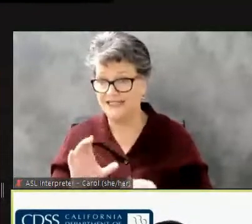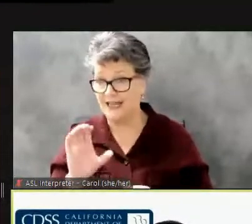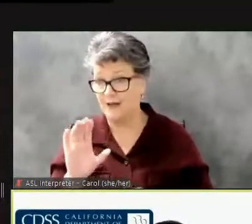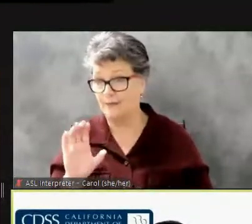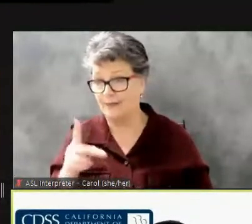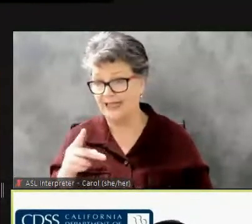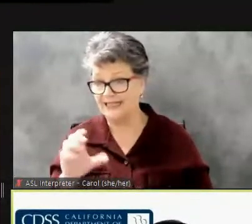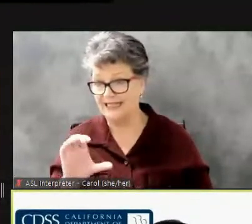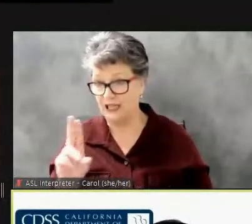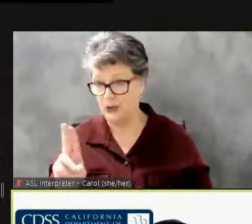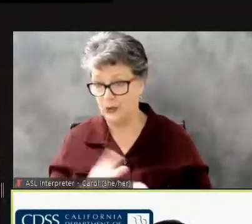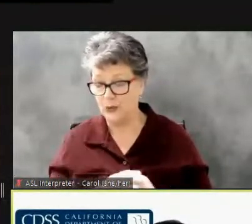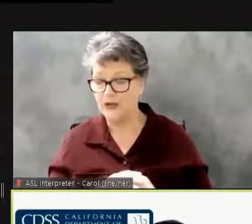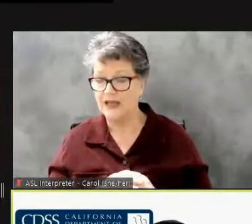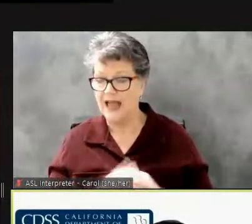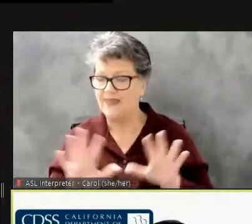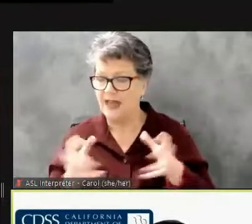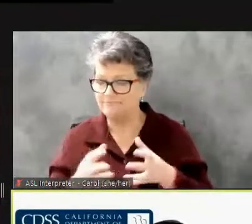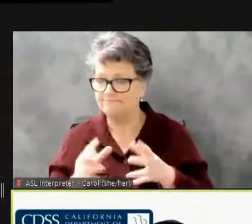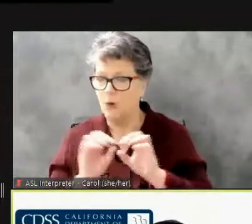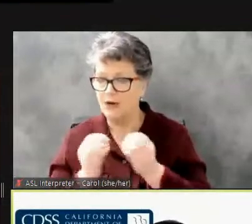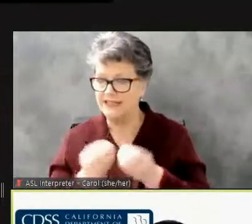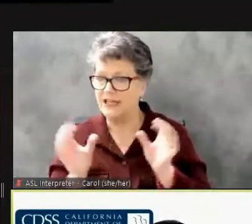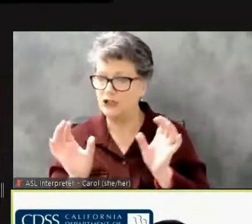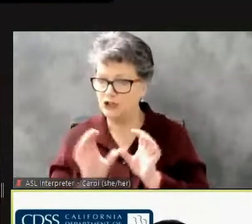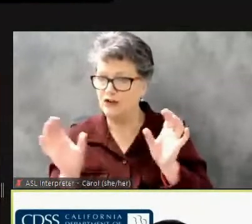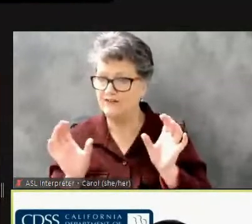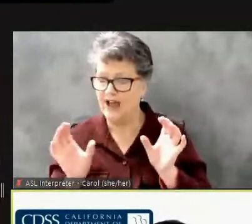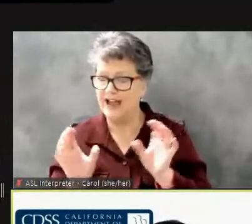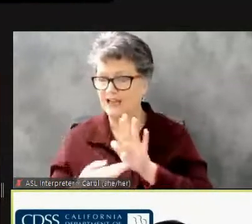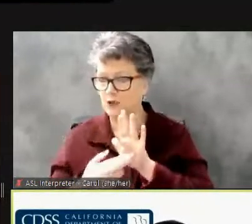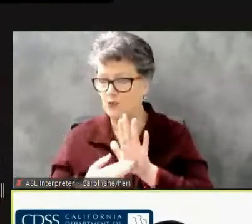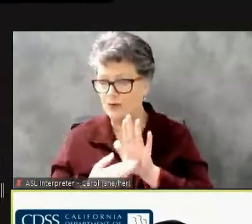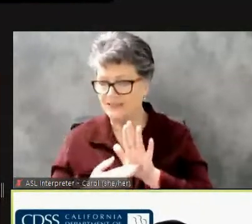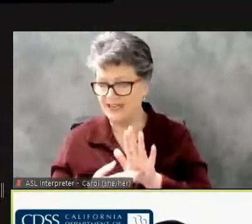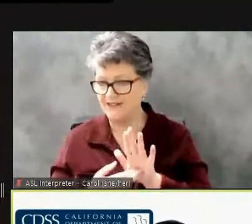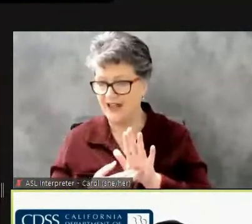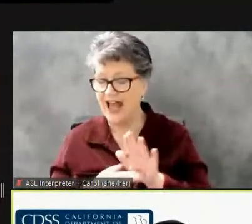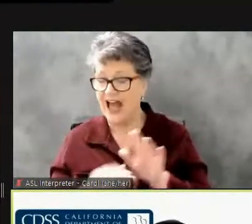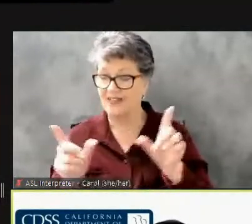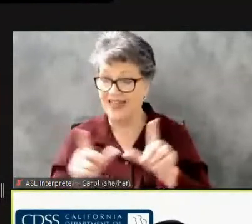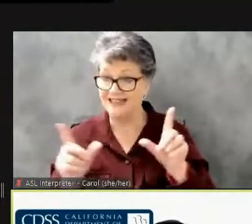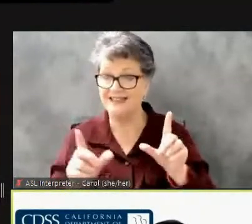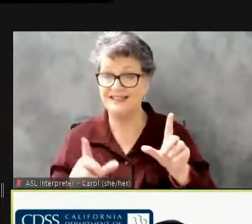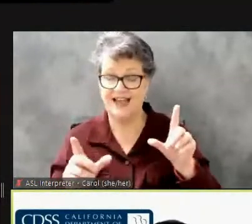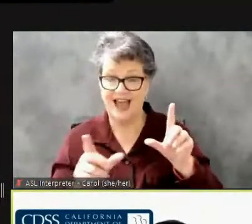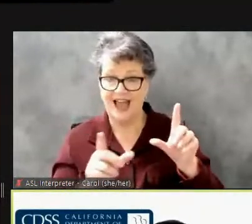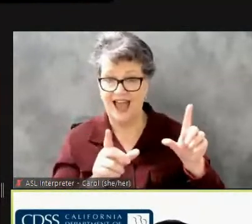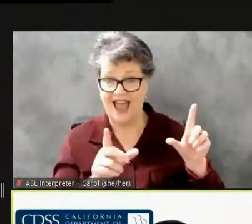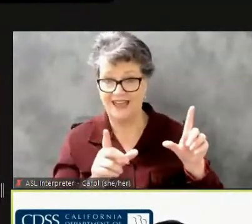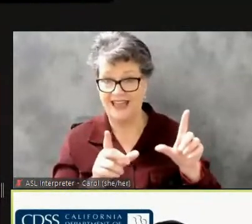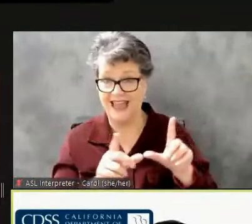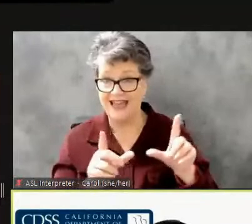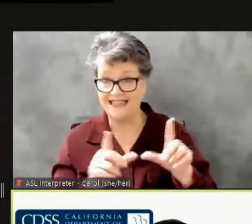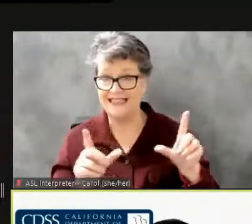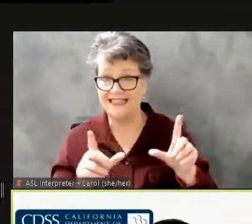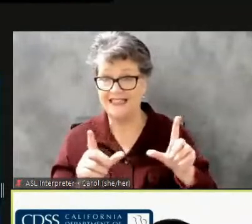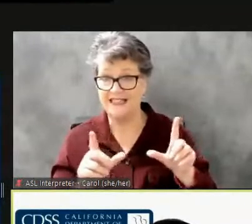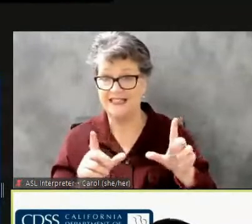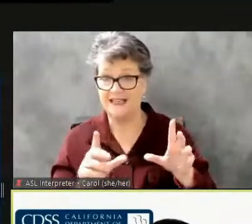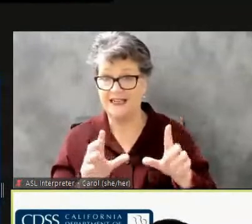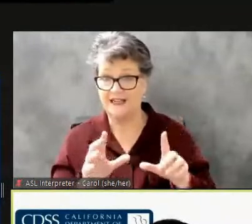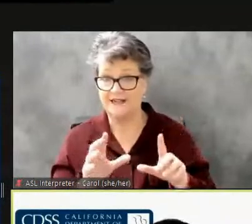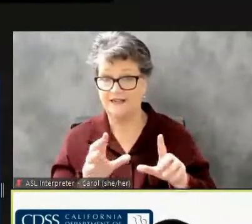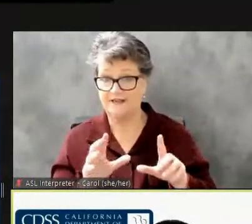the provider's organization certified as a representative of licensed and license exempt family childcare home